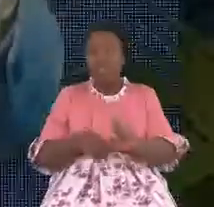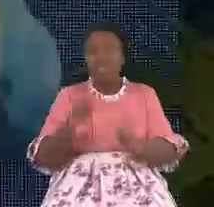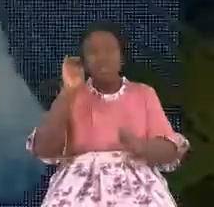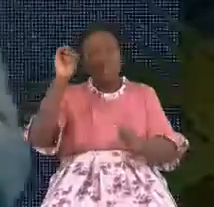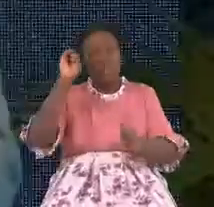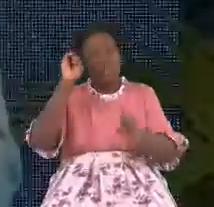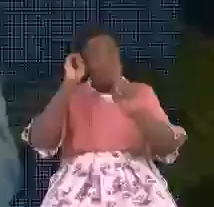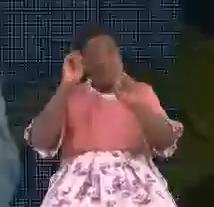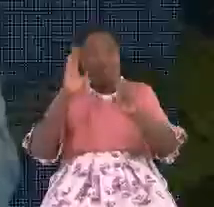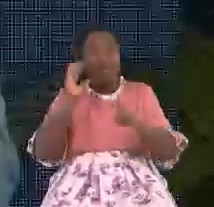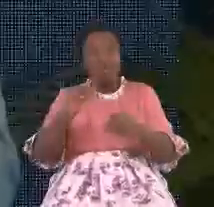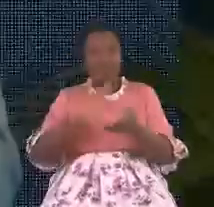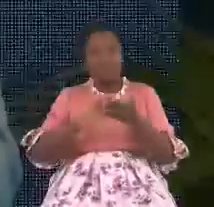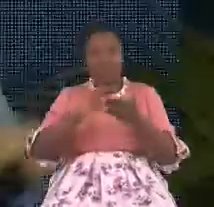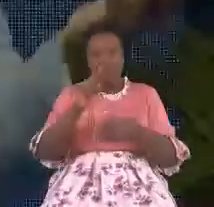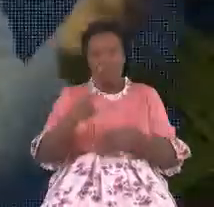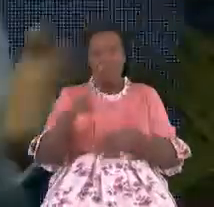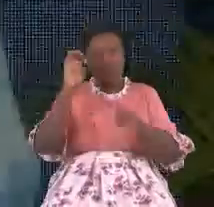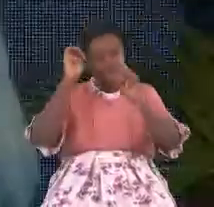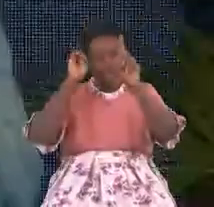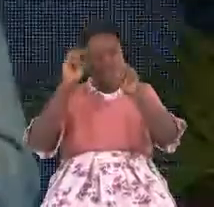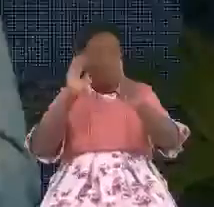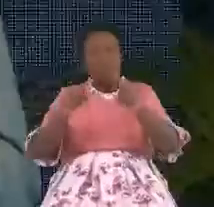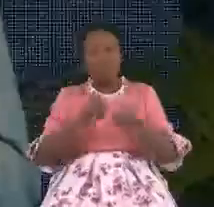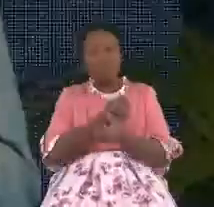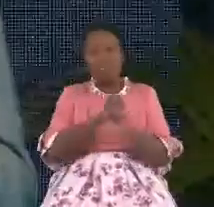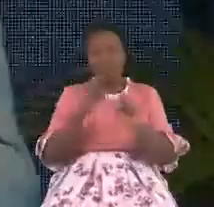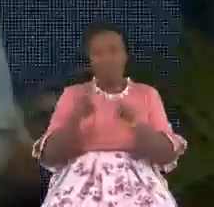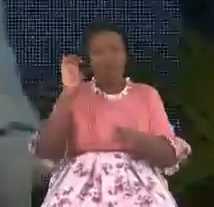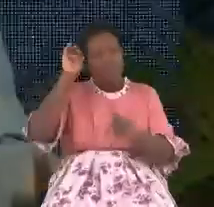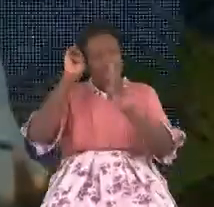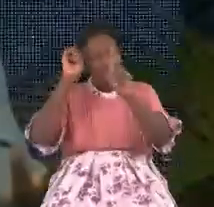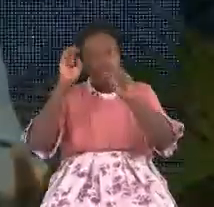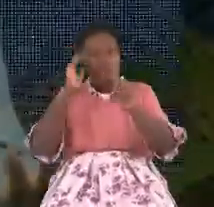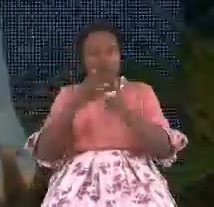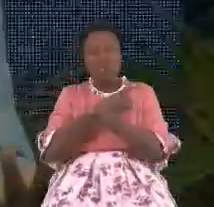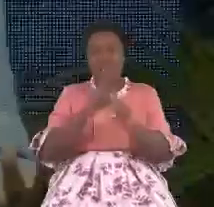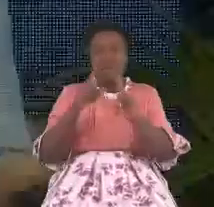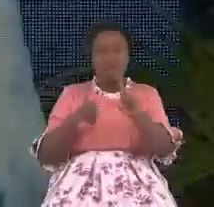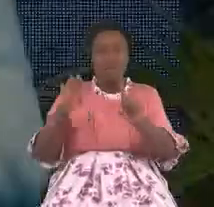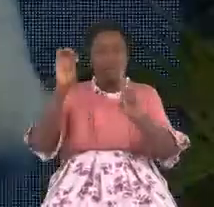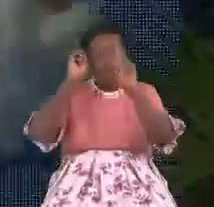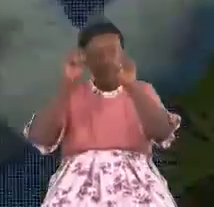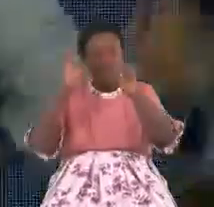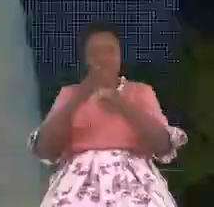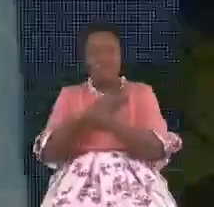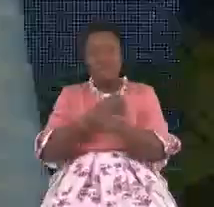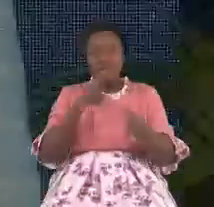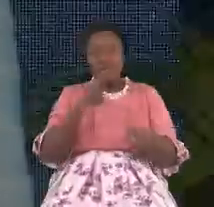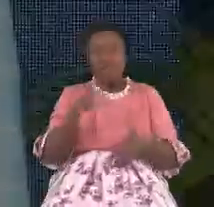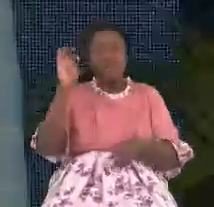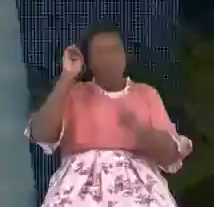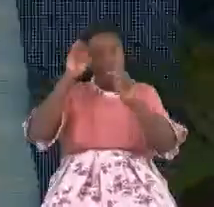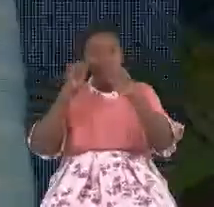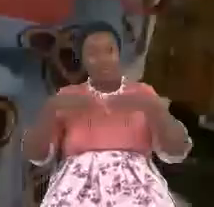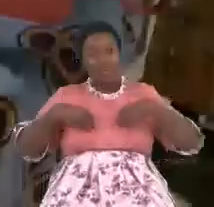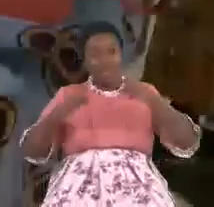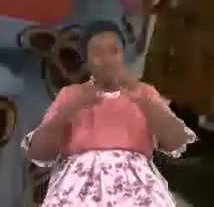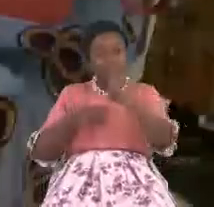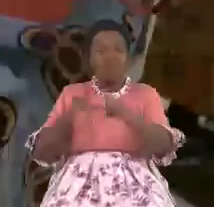will save you. He will deliver you. He will heal you. It will set you